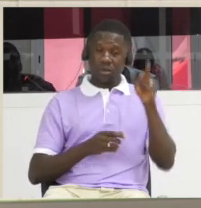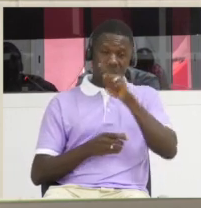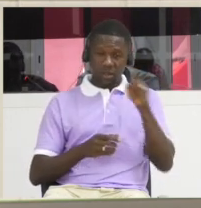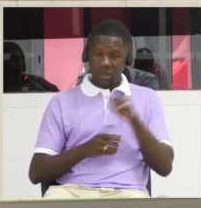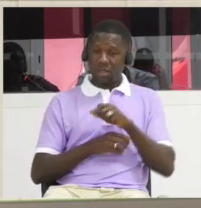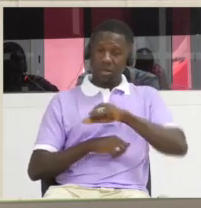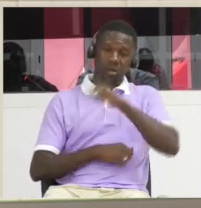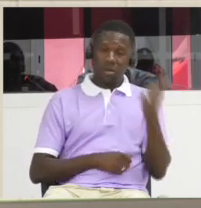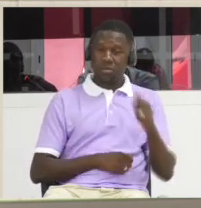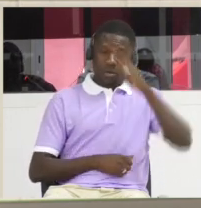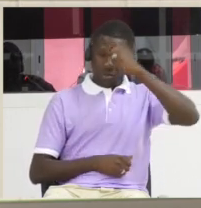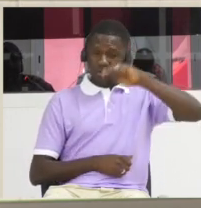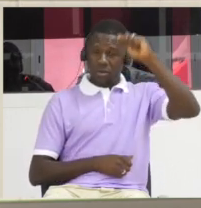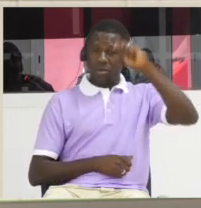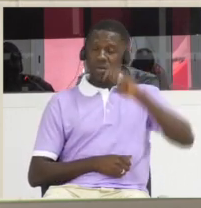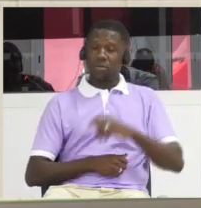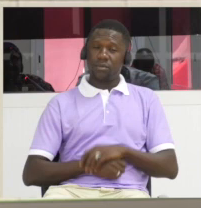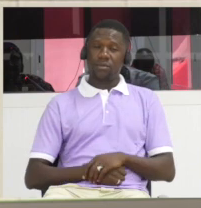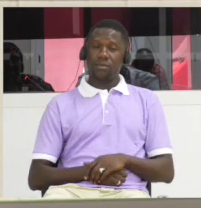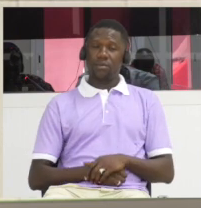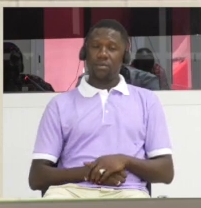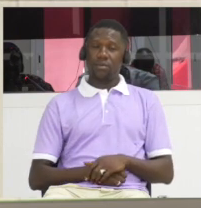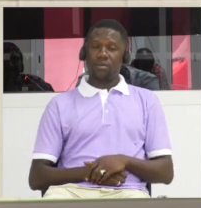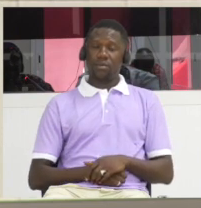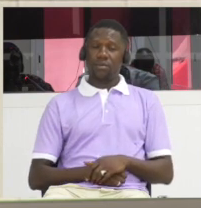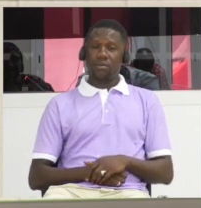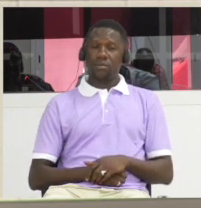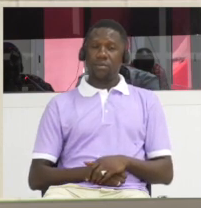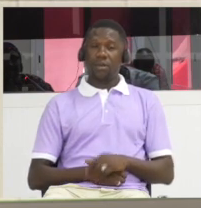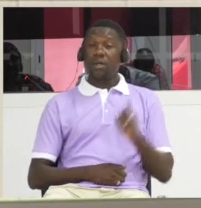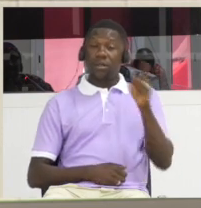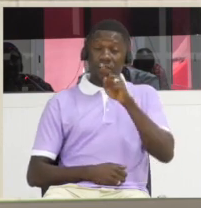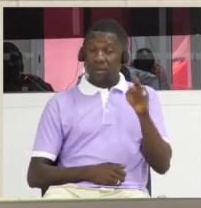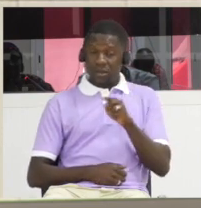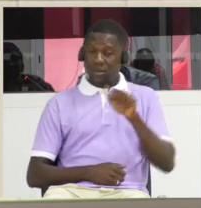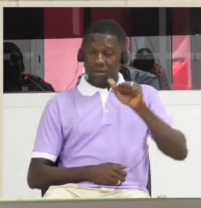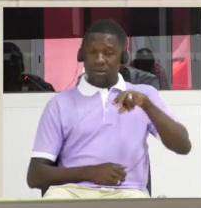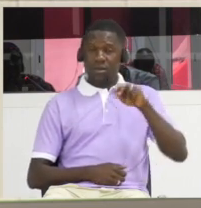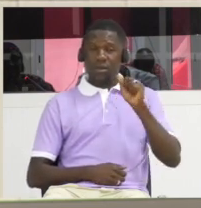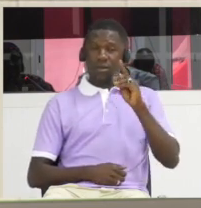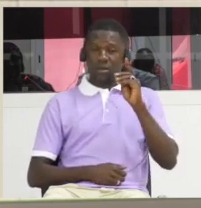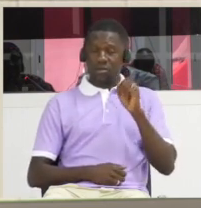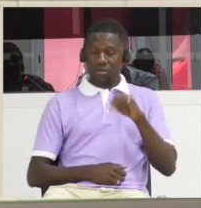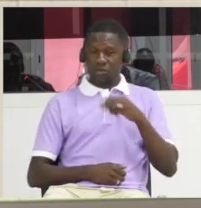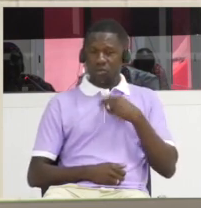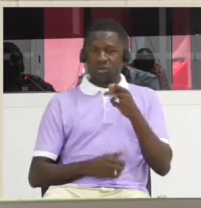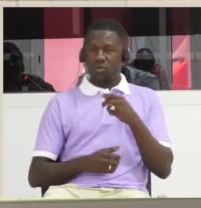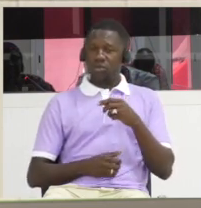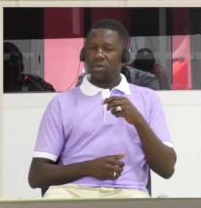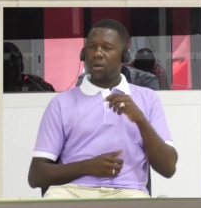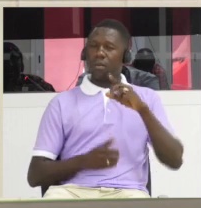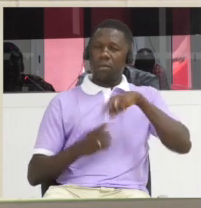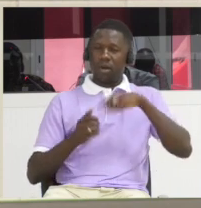and the police, because the gendarmerie was paramilitary. I mean,